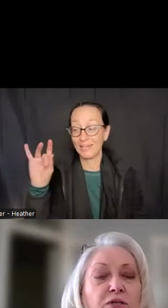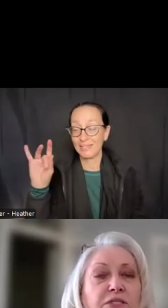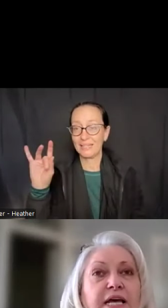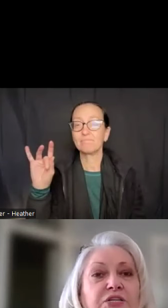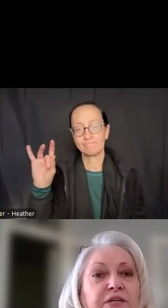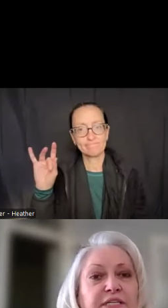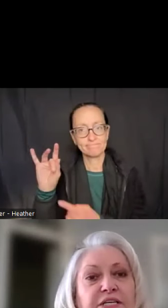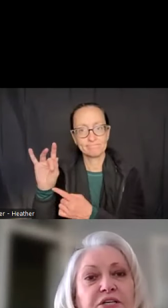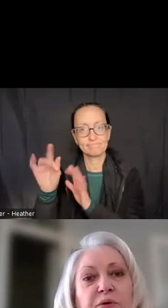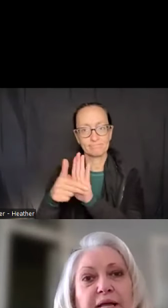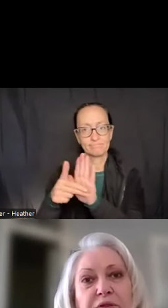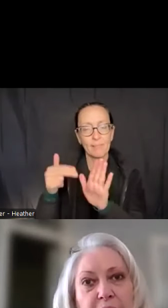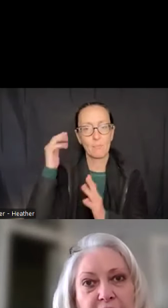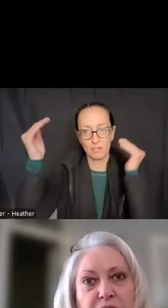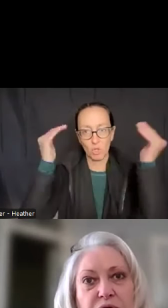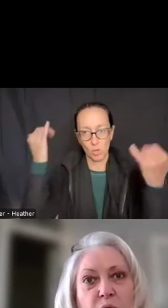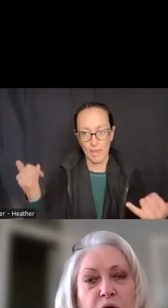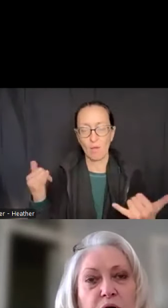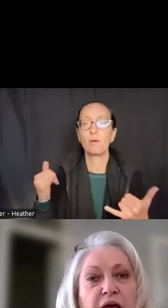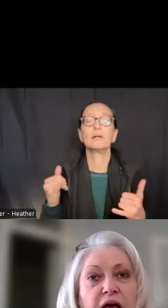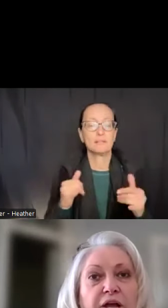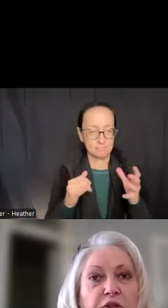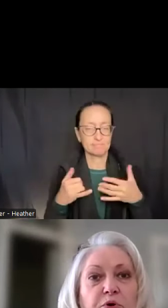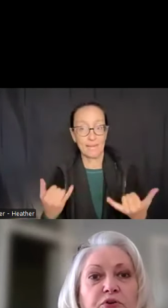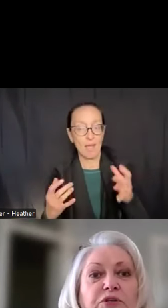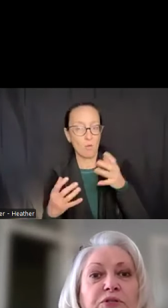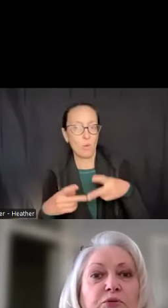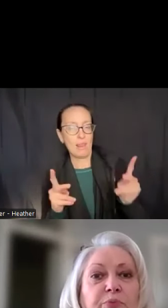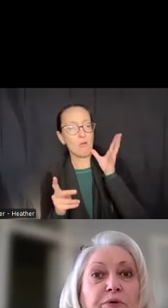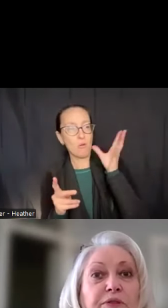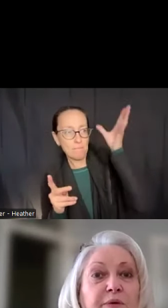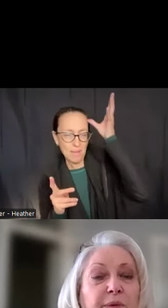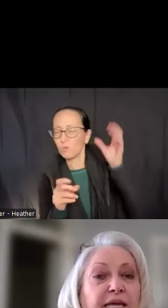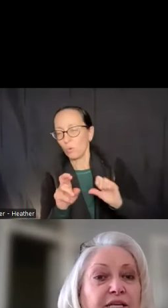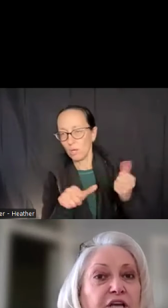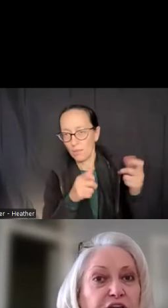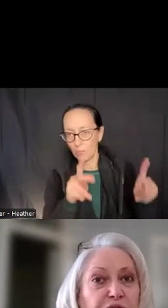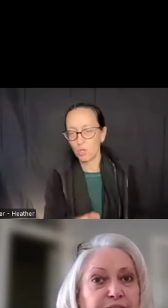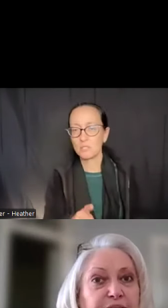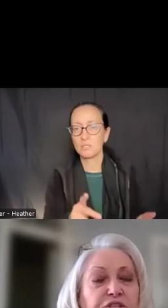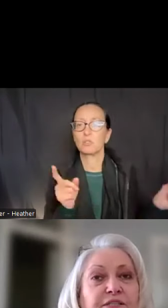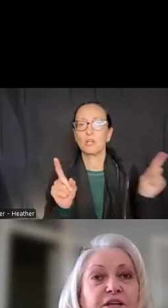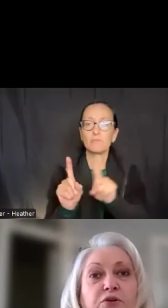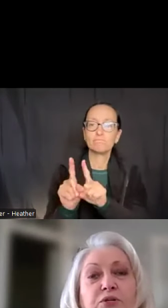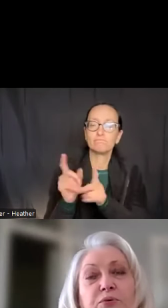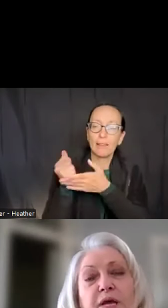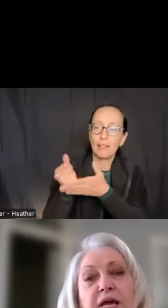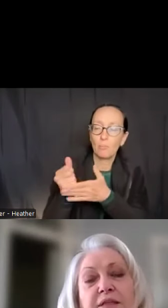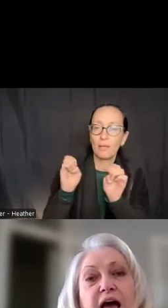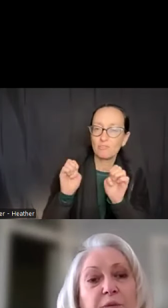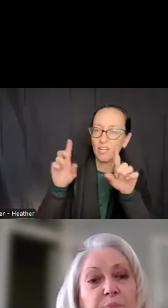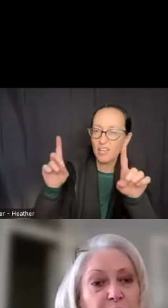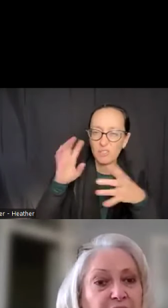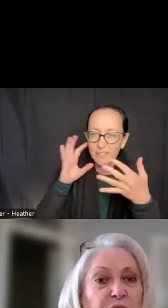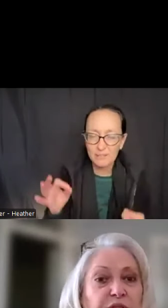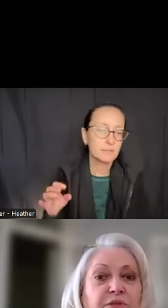an adult to continue to allow their parent or another person to be with them in making educational decisions, go to